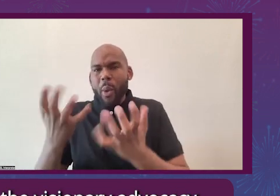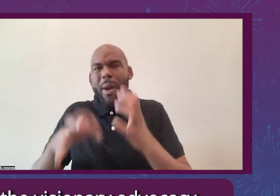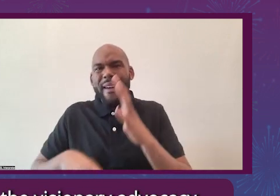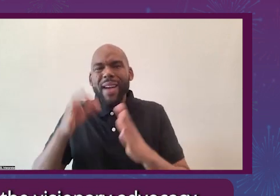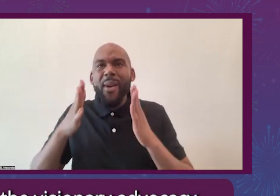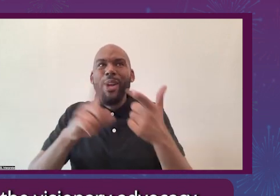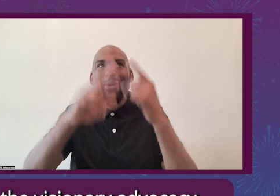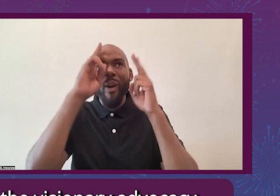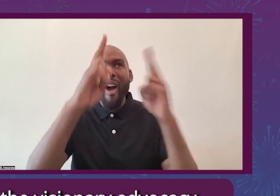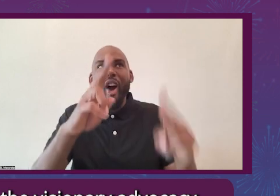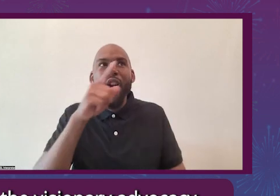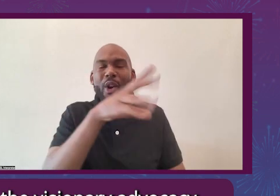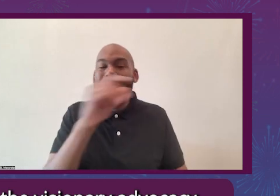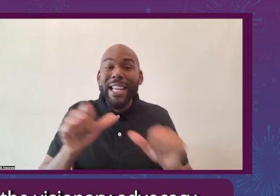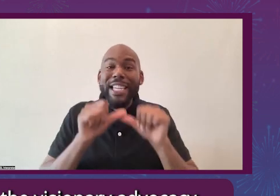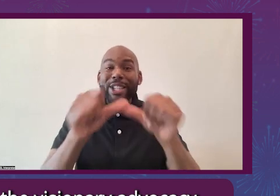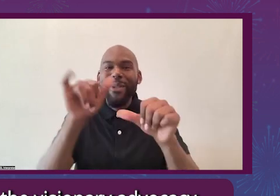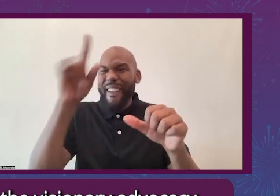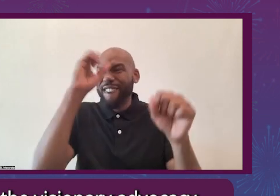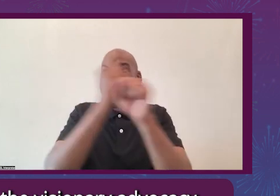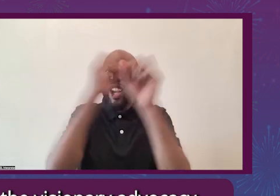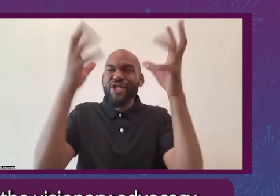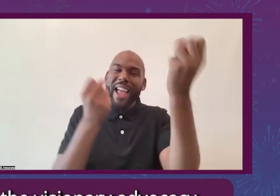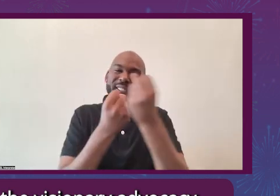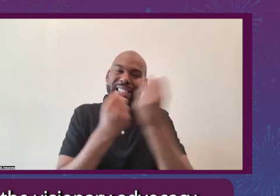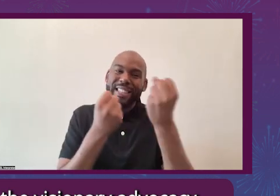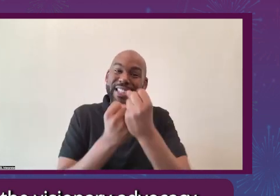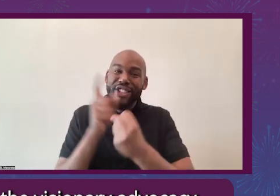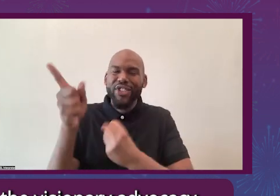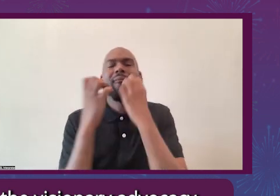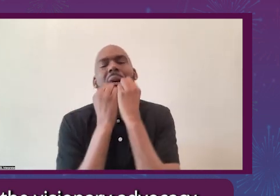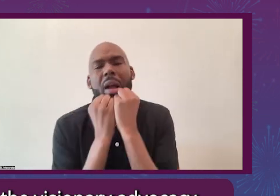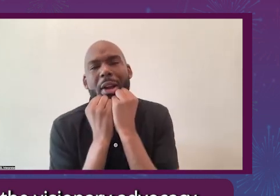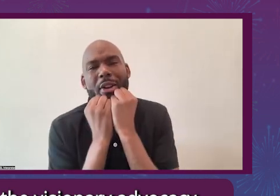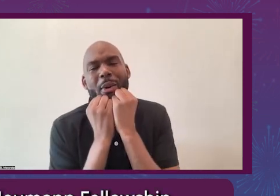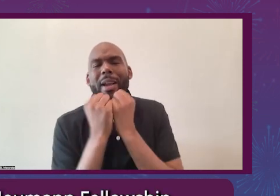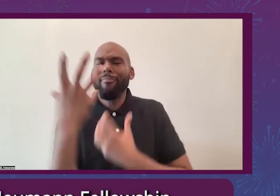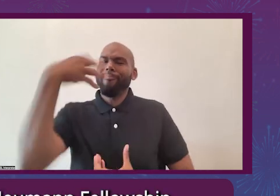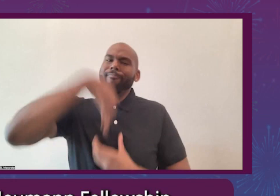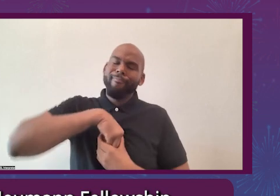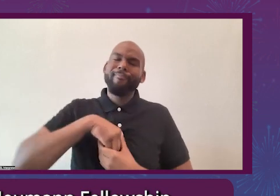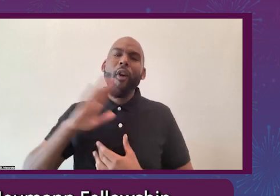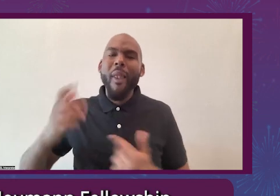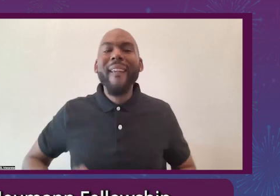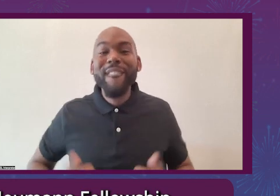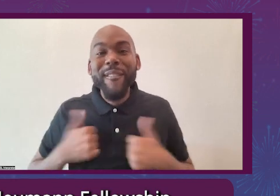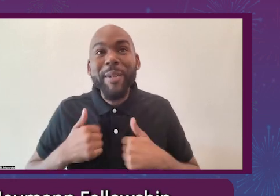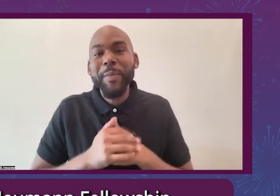a way to honor her and continue the visionary advocacy she valued and embodied throughout her